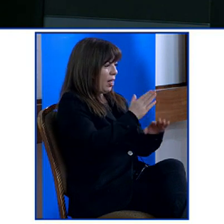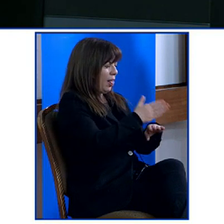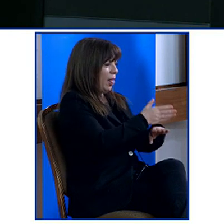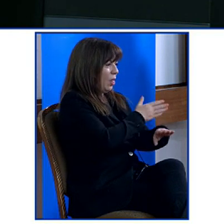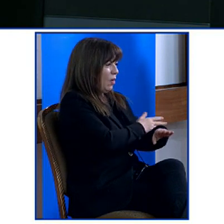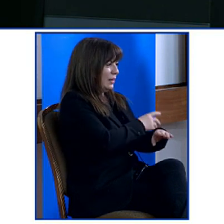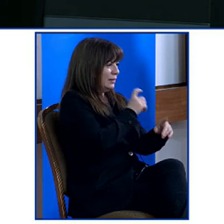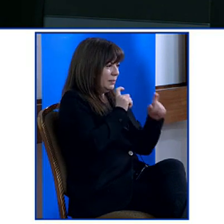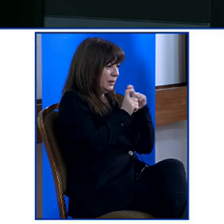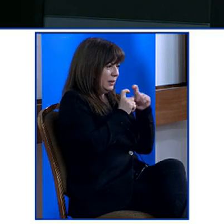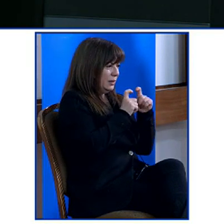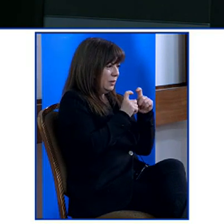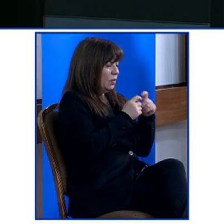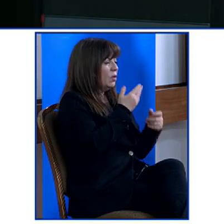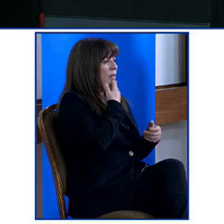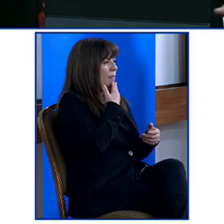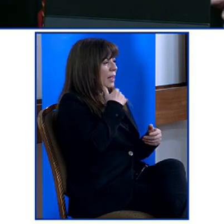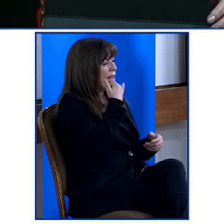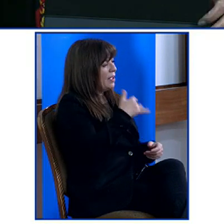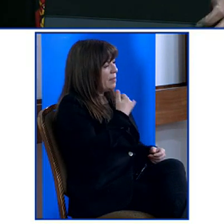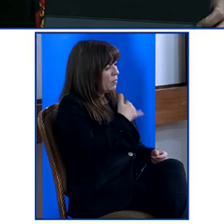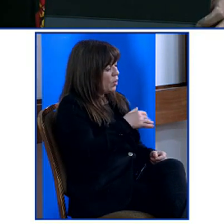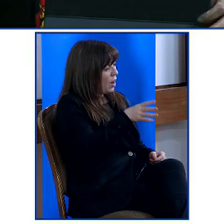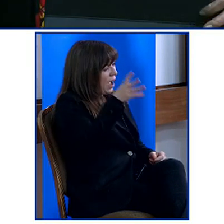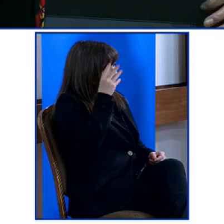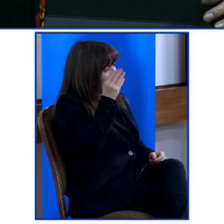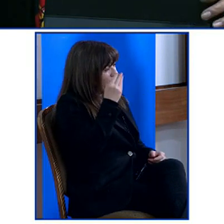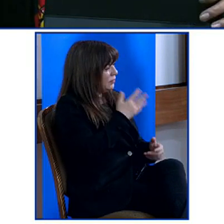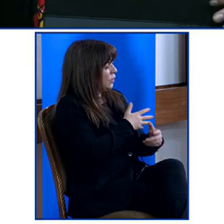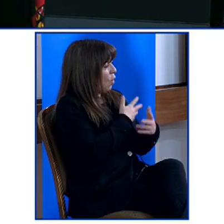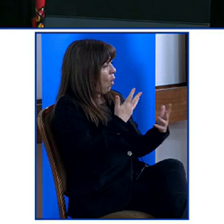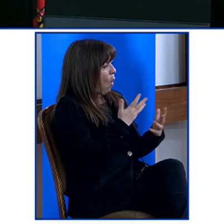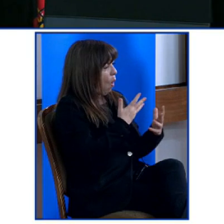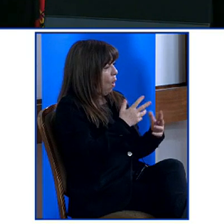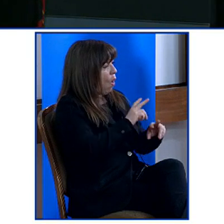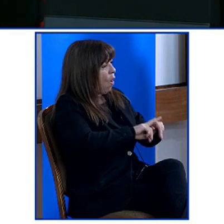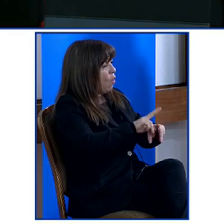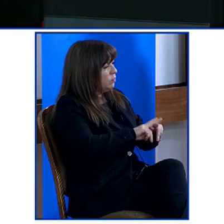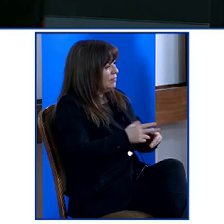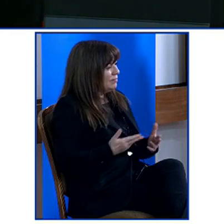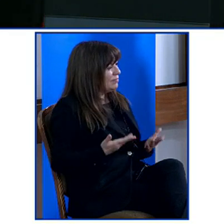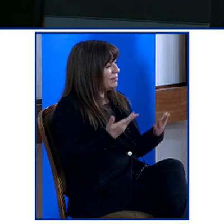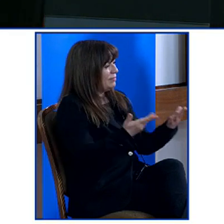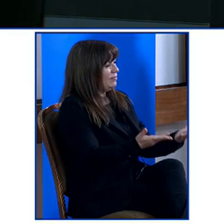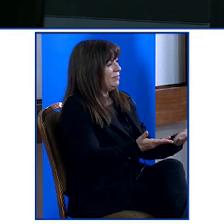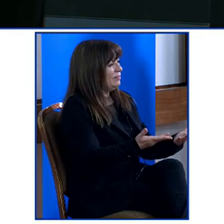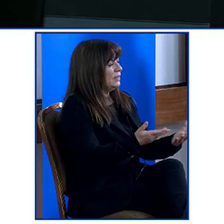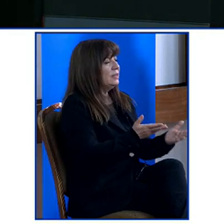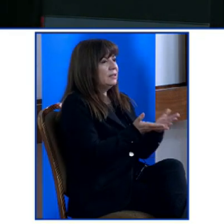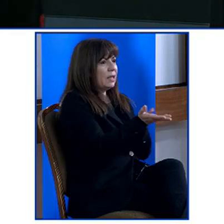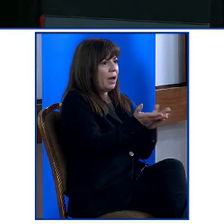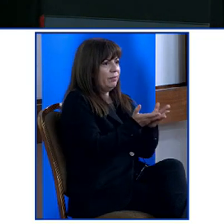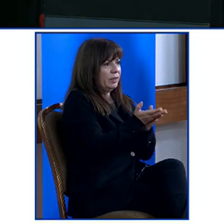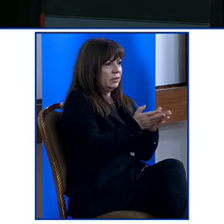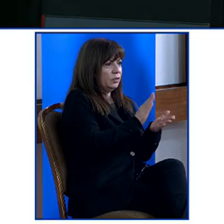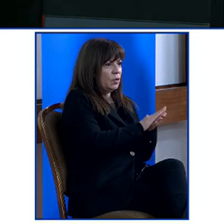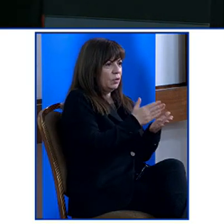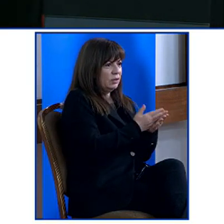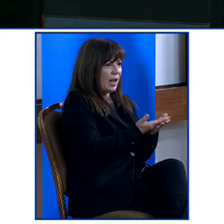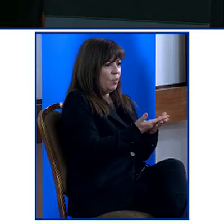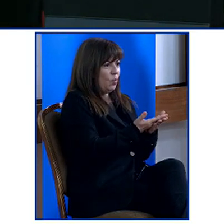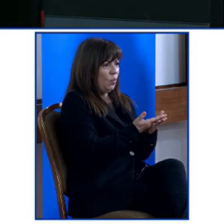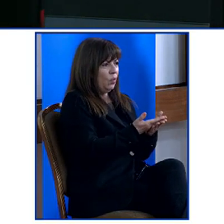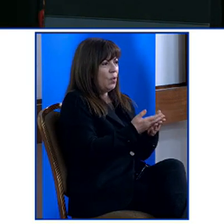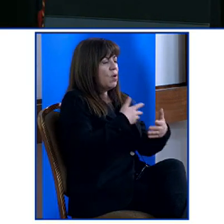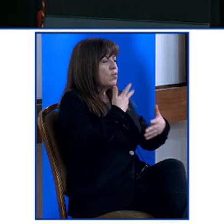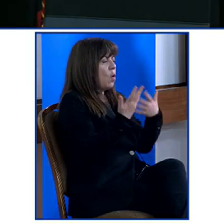It's also important, though, how we deliver healthcare and how people access healthcare. Services like virtual doctor appointments